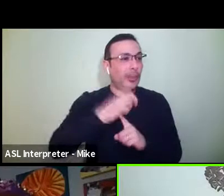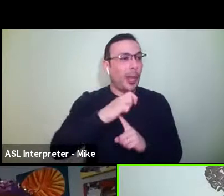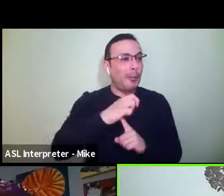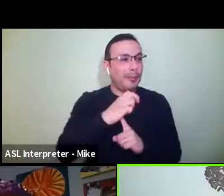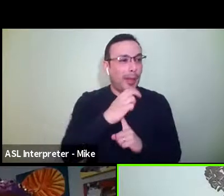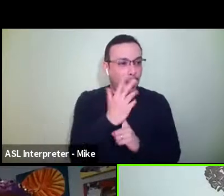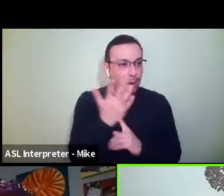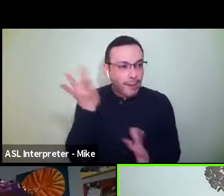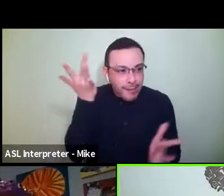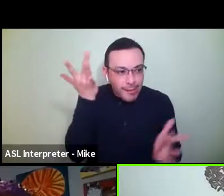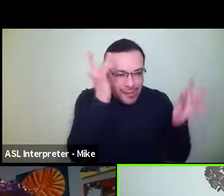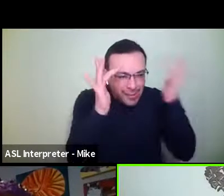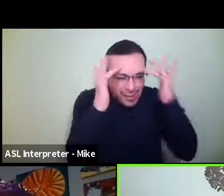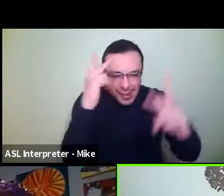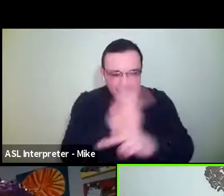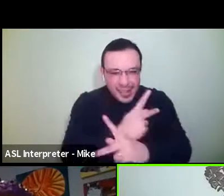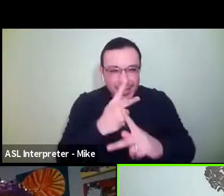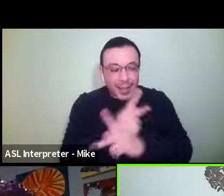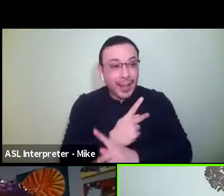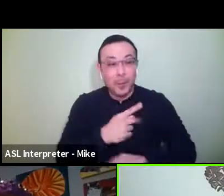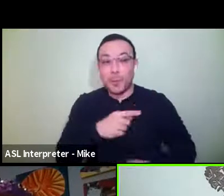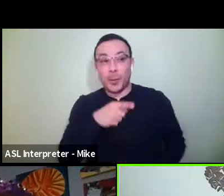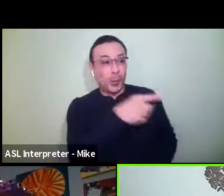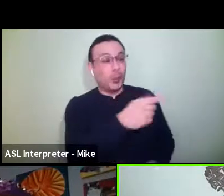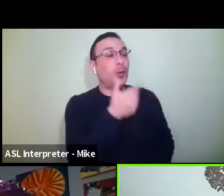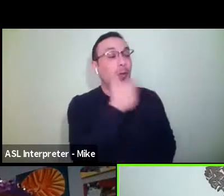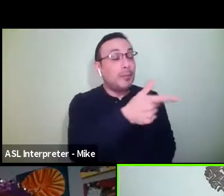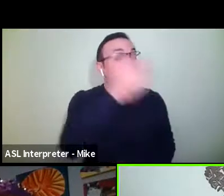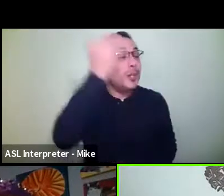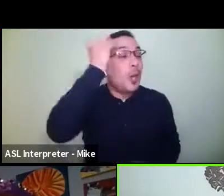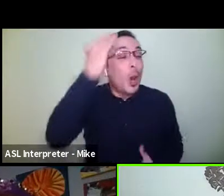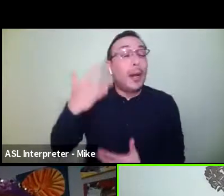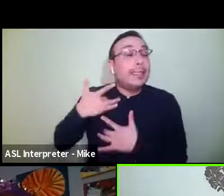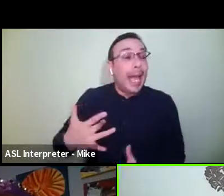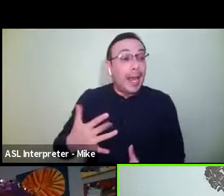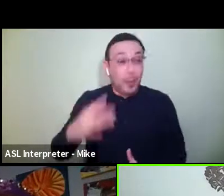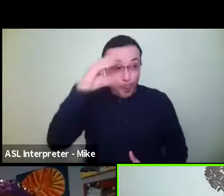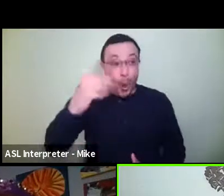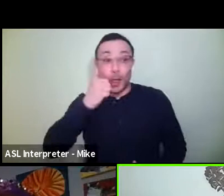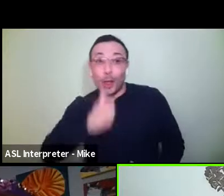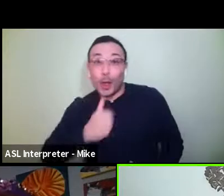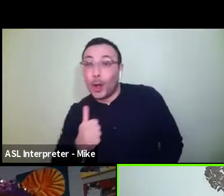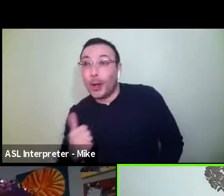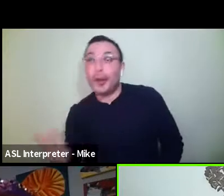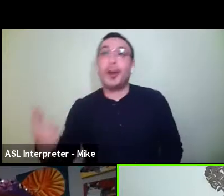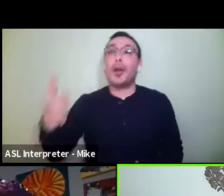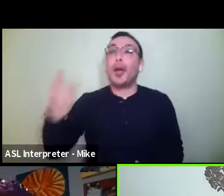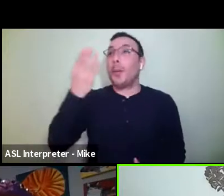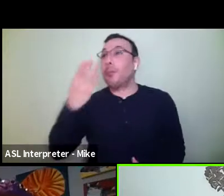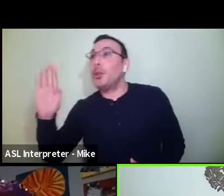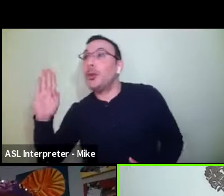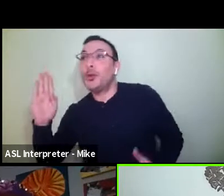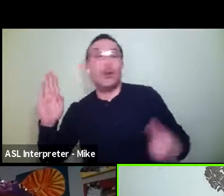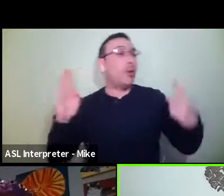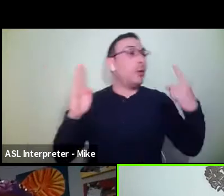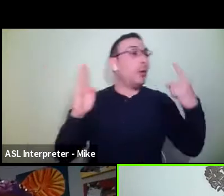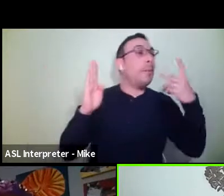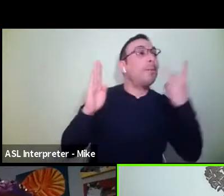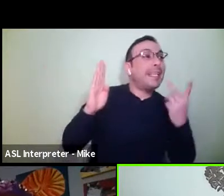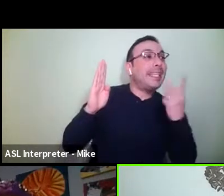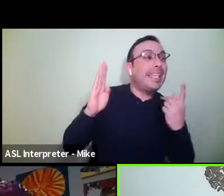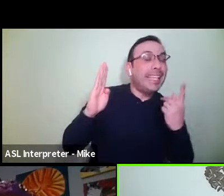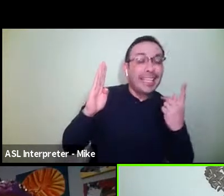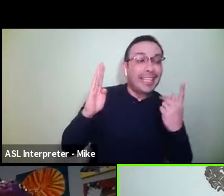hacked a gender reveal party to bring up the idea of a disability reveal party, which would